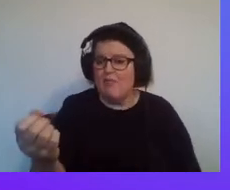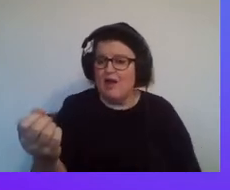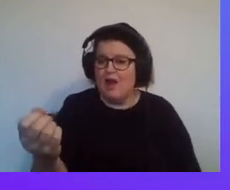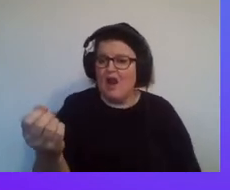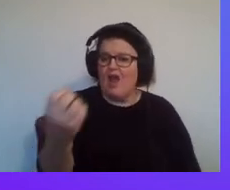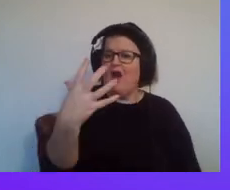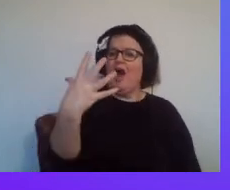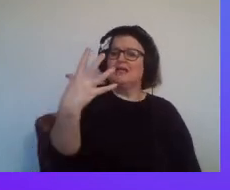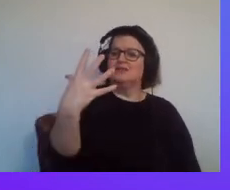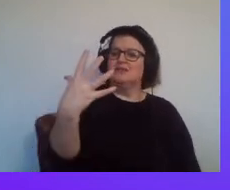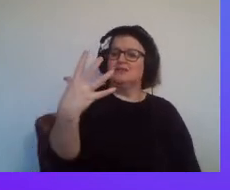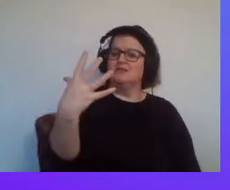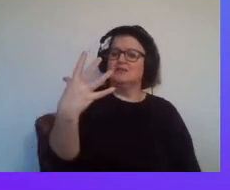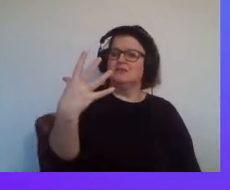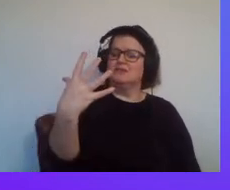know,